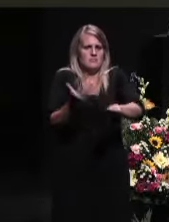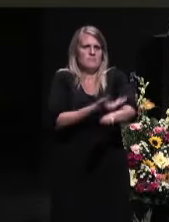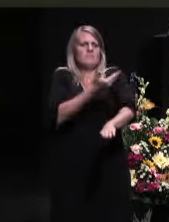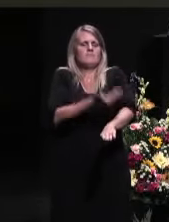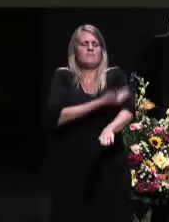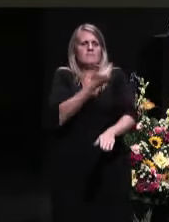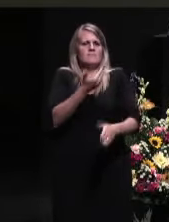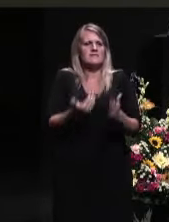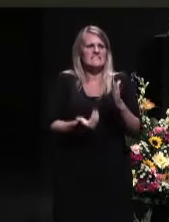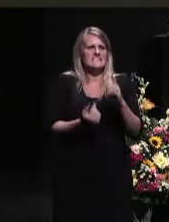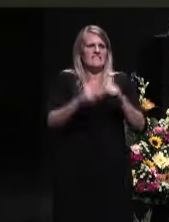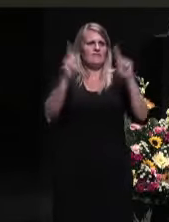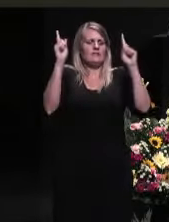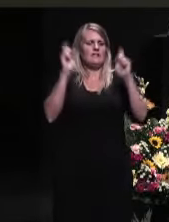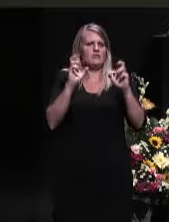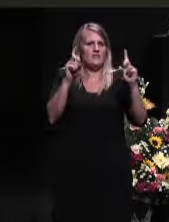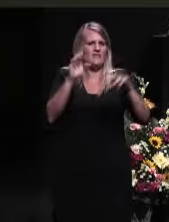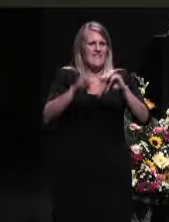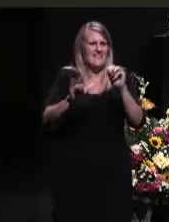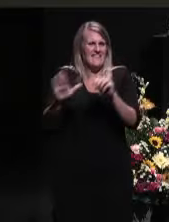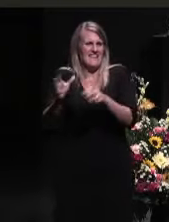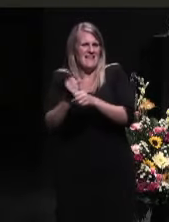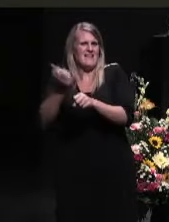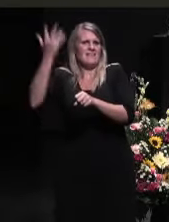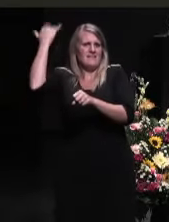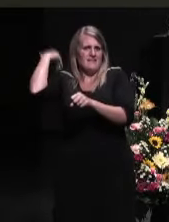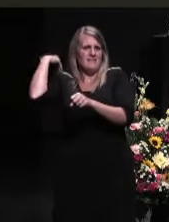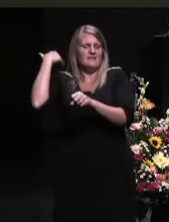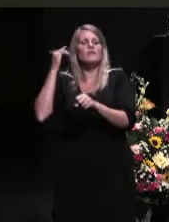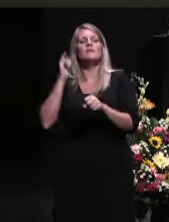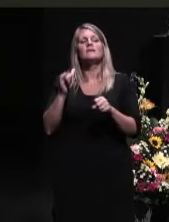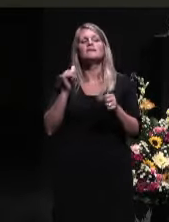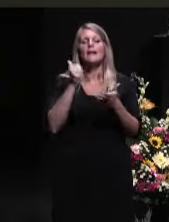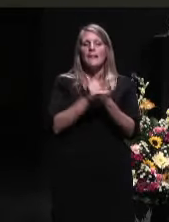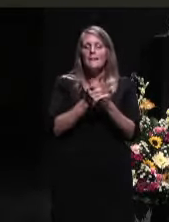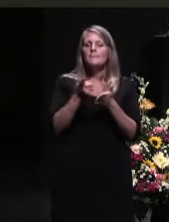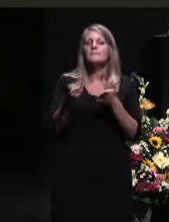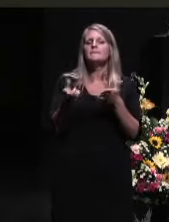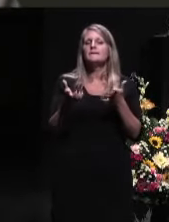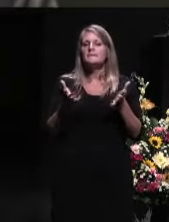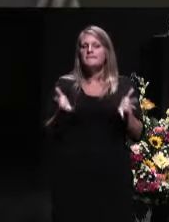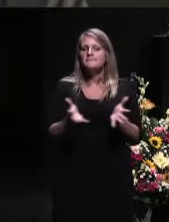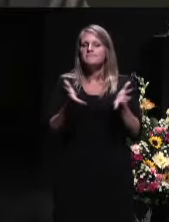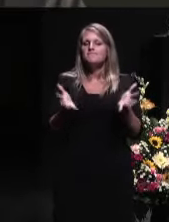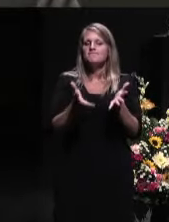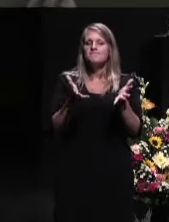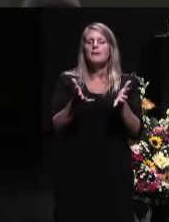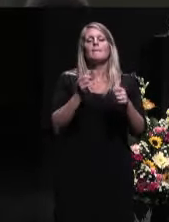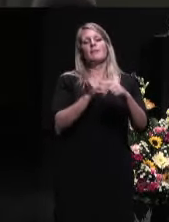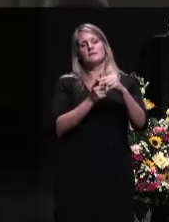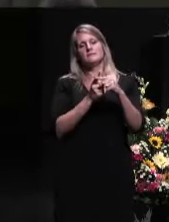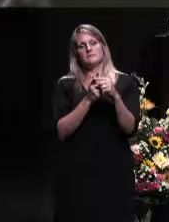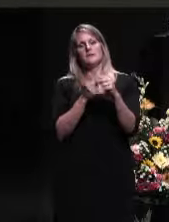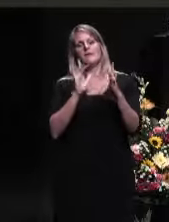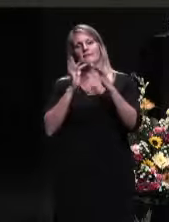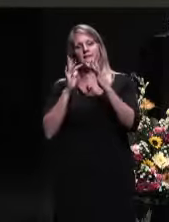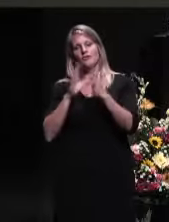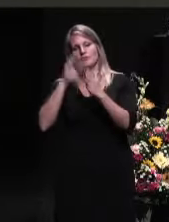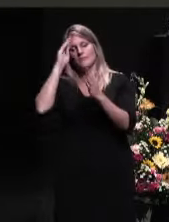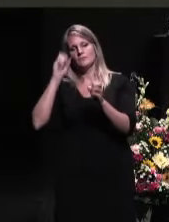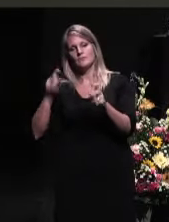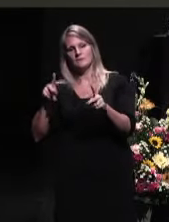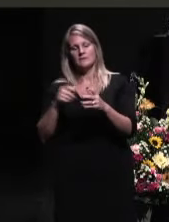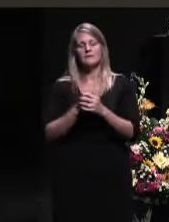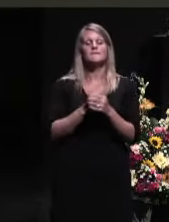re-education in a number of different ways. This is the path to that, as well as opening the door to a lot of other online learning opportunities.